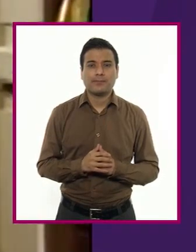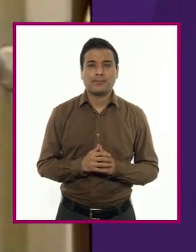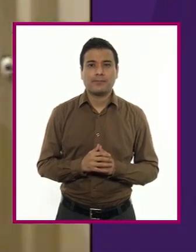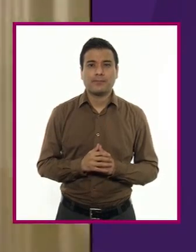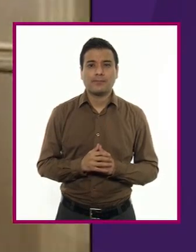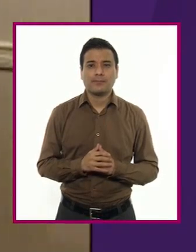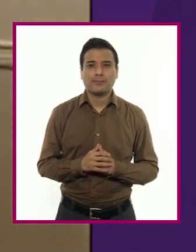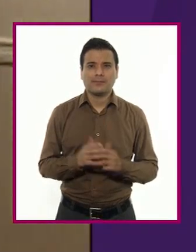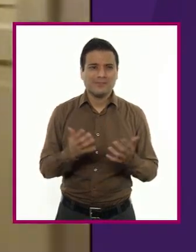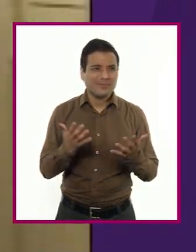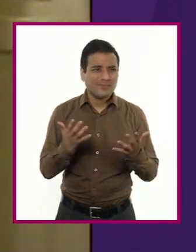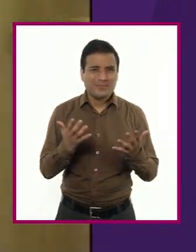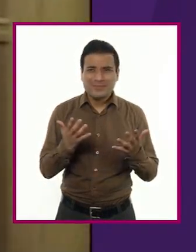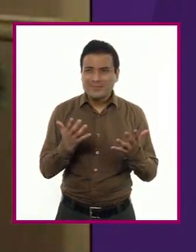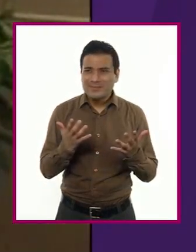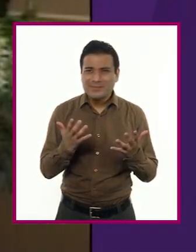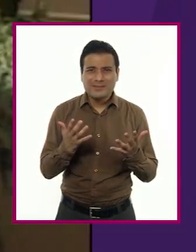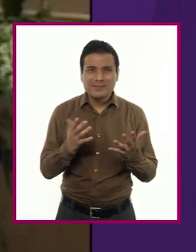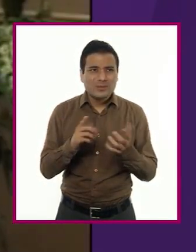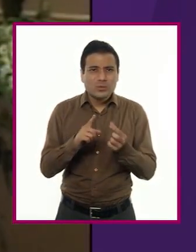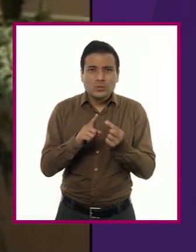I can't believe it.